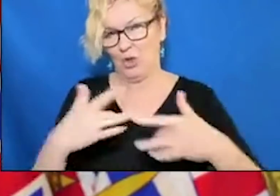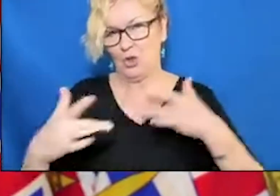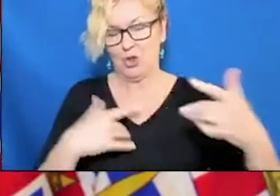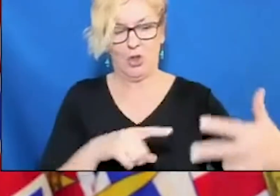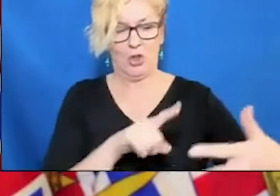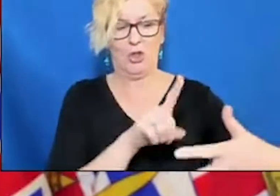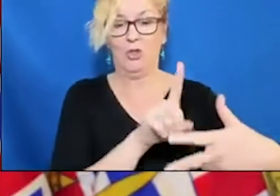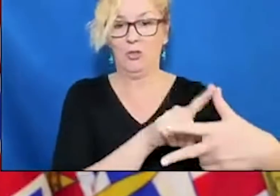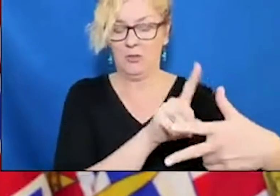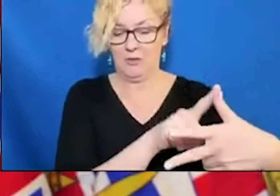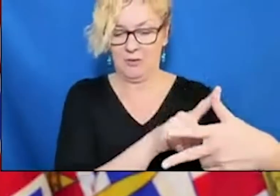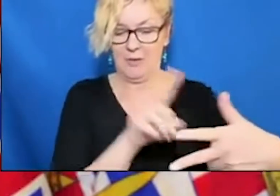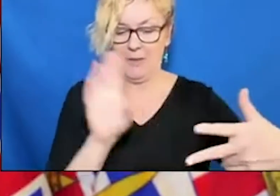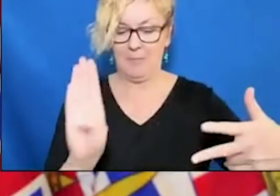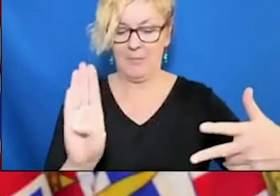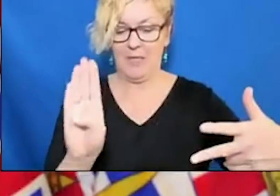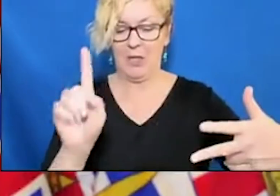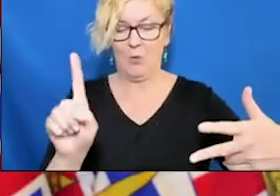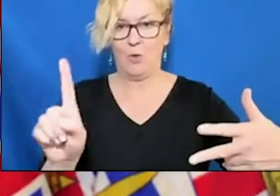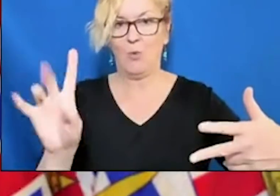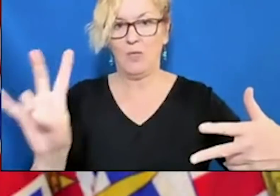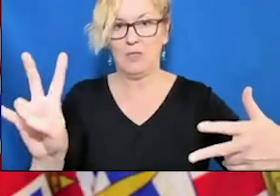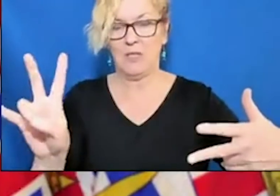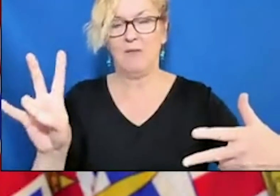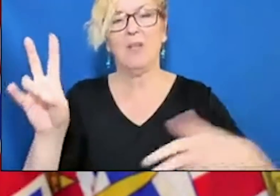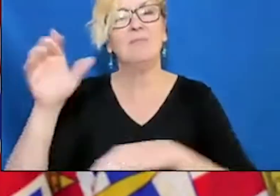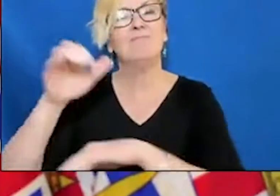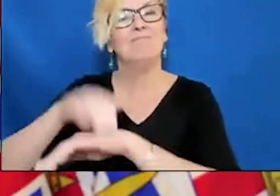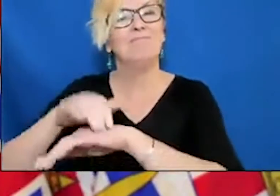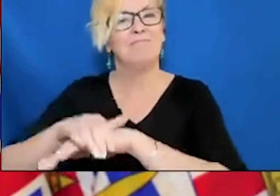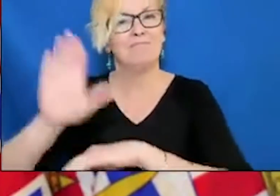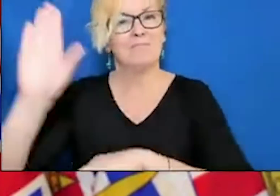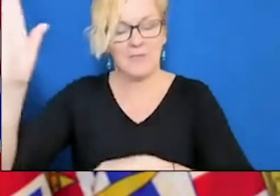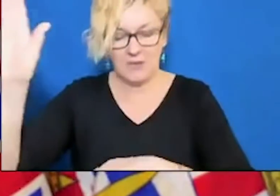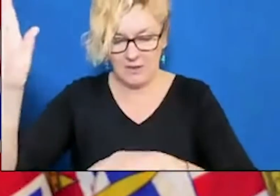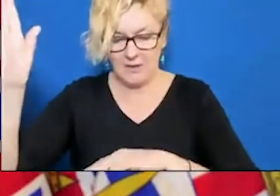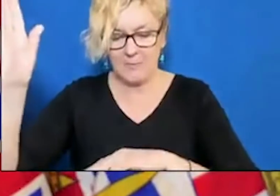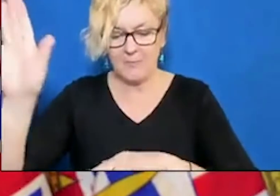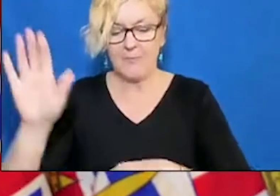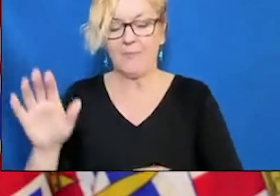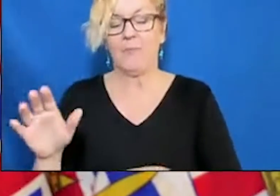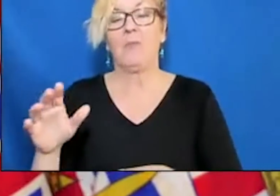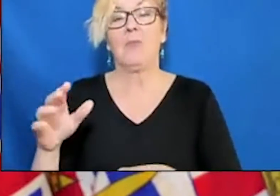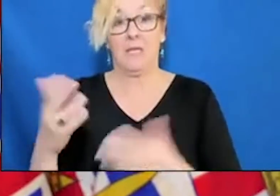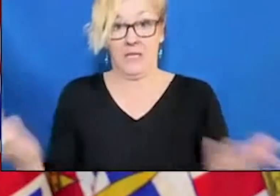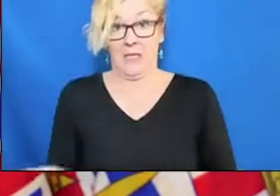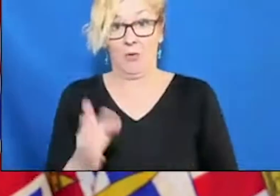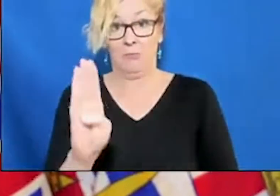with the UK, and we have 1,240 cases that have been identified with that